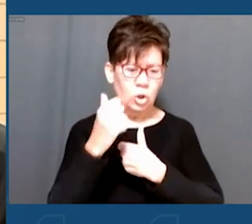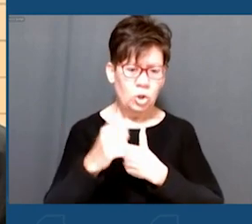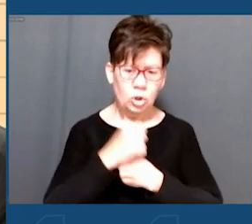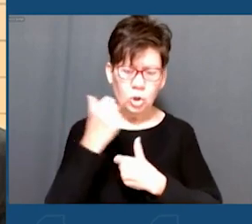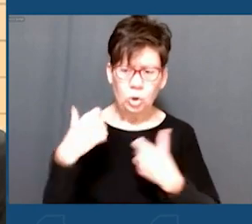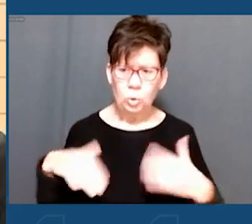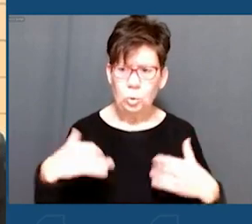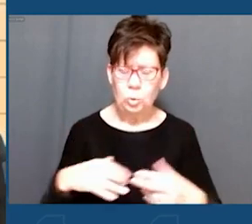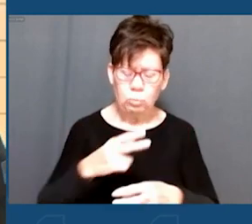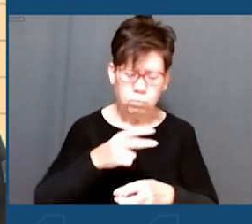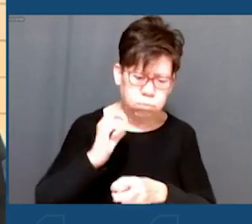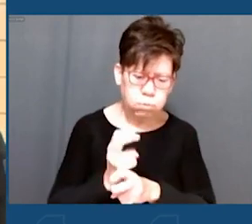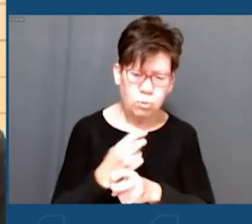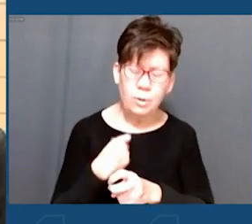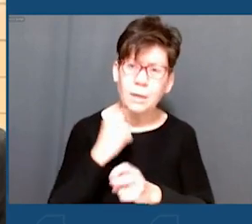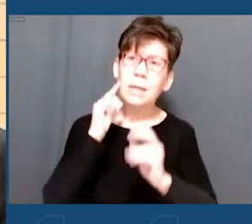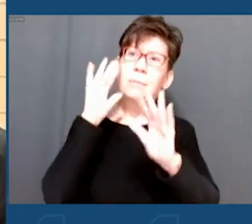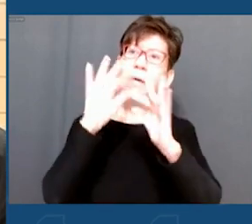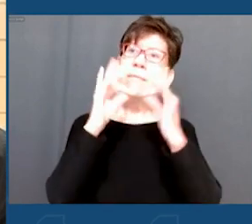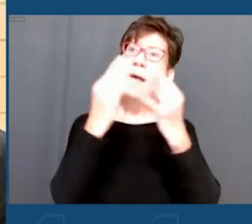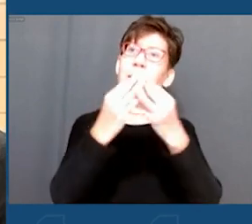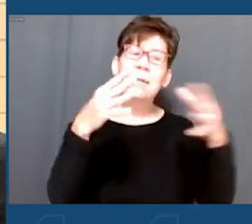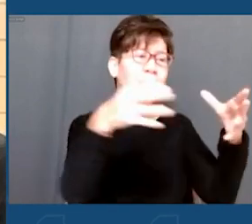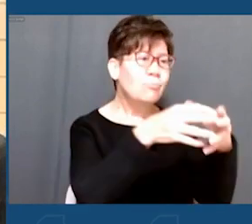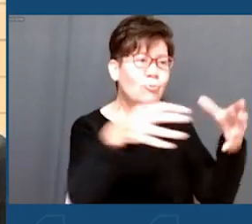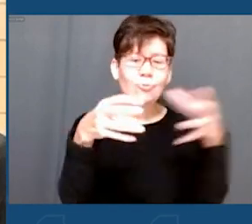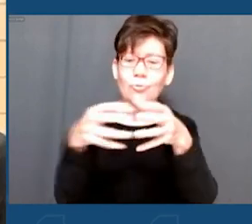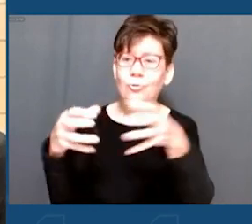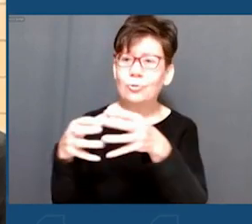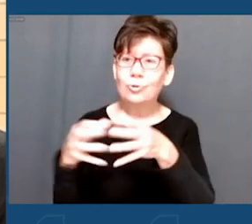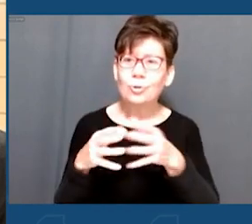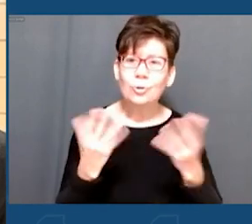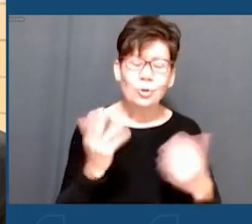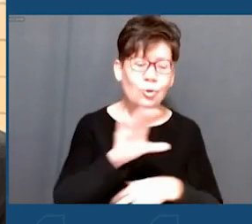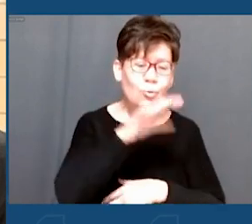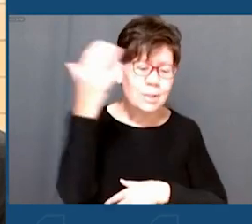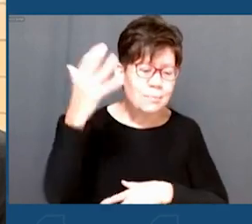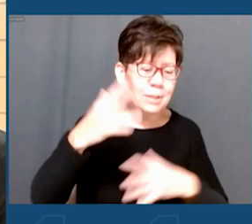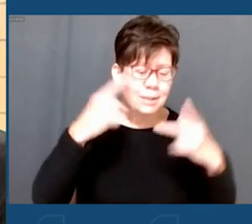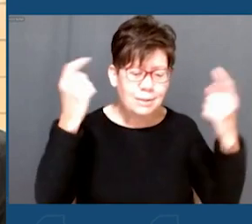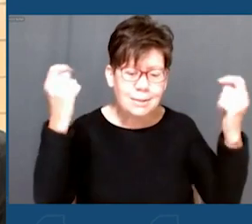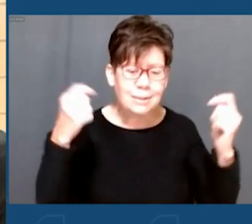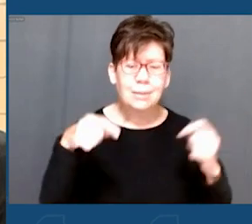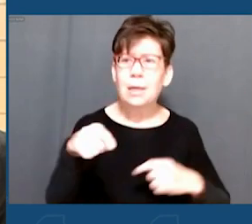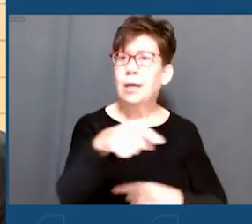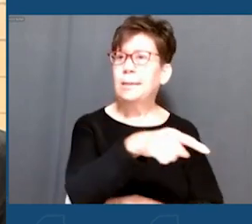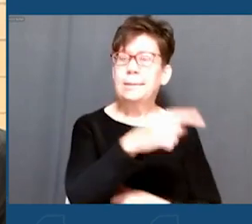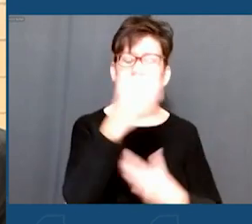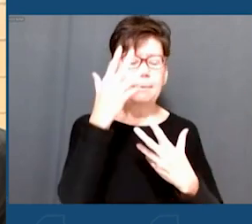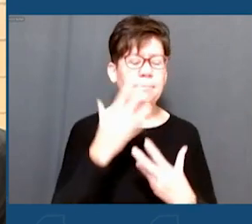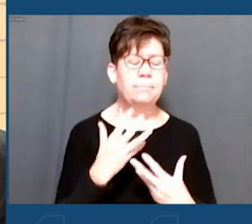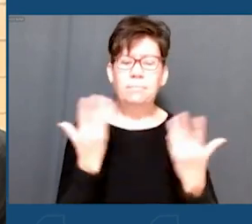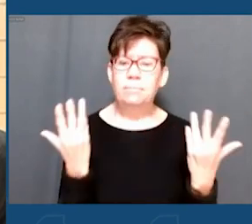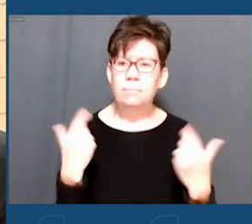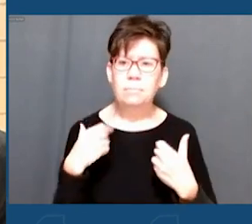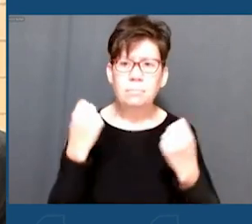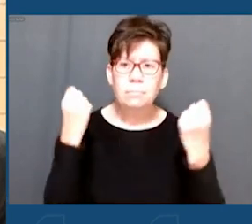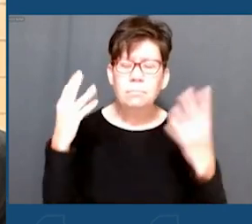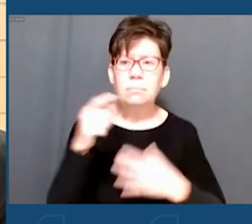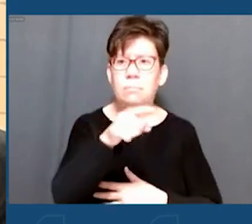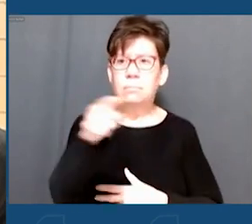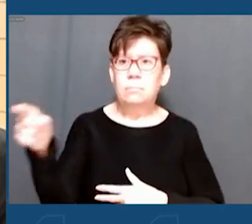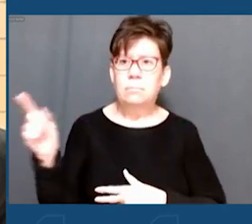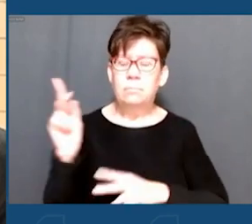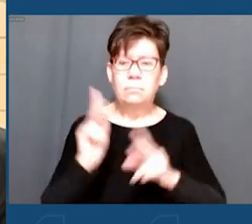with our families, unwrapping gifts, and unfortunately, we have residents, once again, who've been hit hard by the devastation caused by